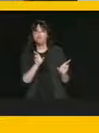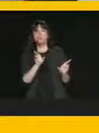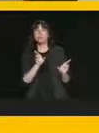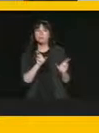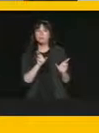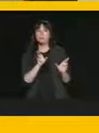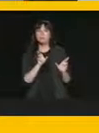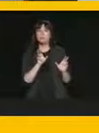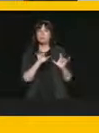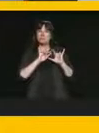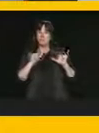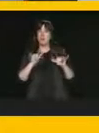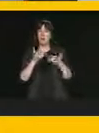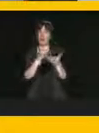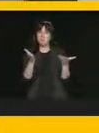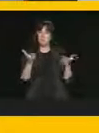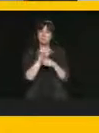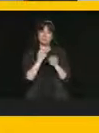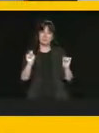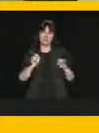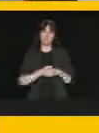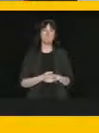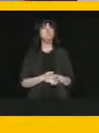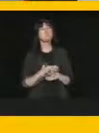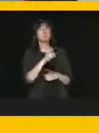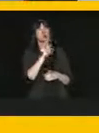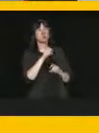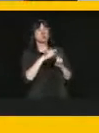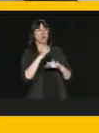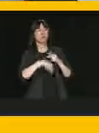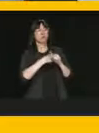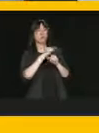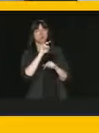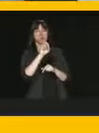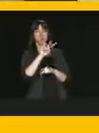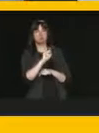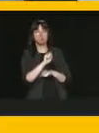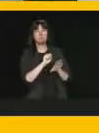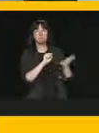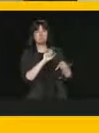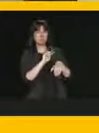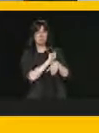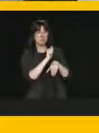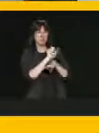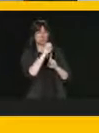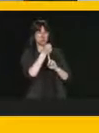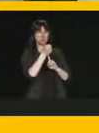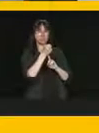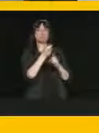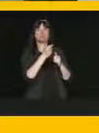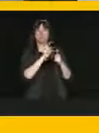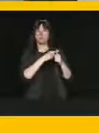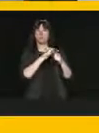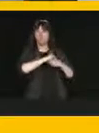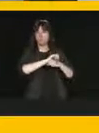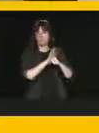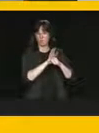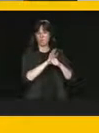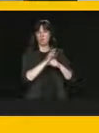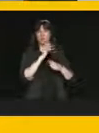of consumers at the same time. Mr. Janet Silver, Global News. I want to start with the situation in Alberta. First, we have the COVID-19 outbreak